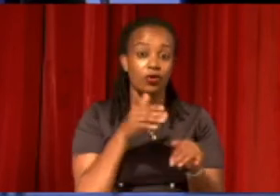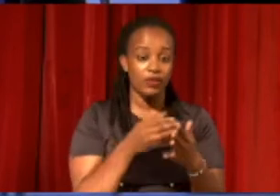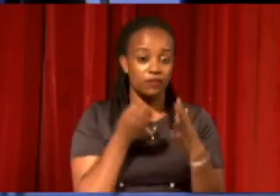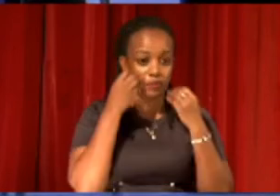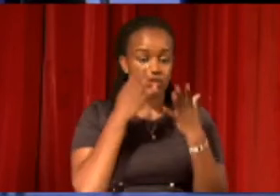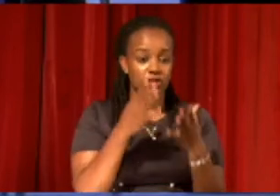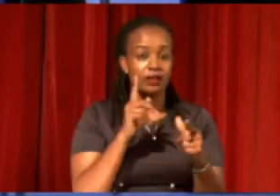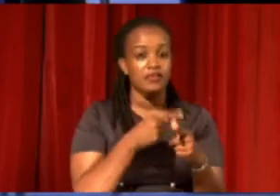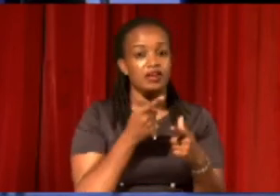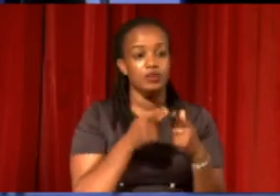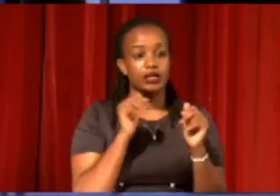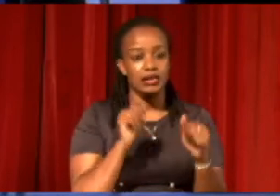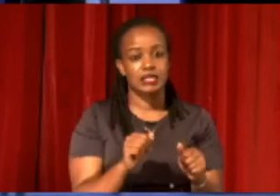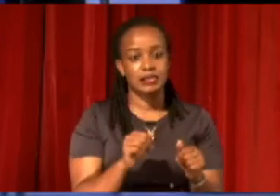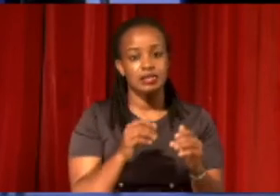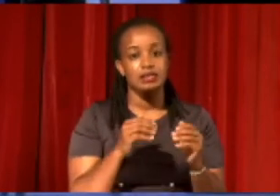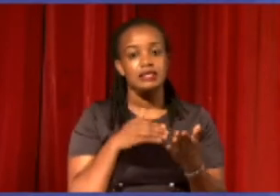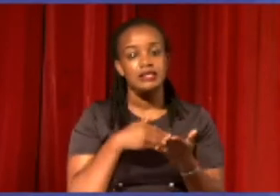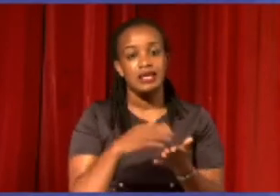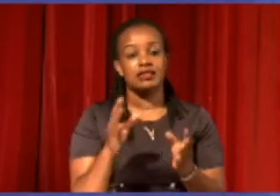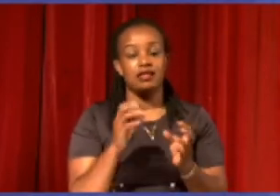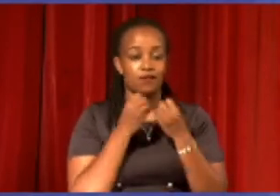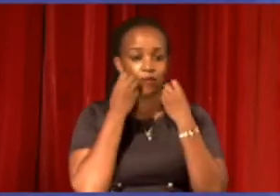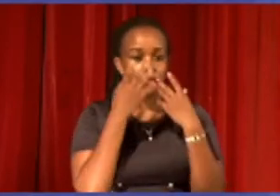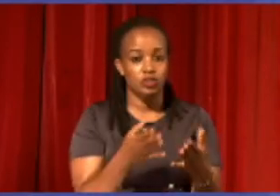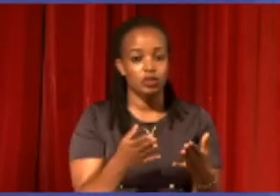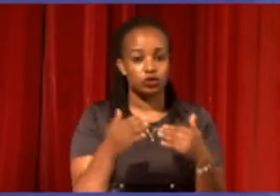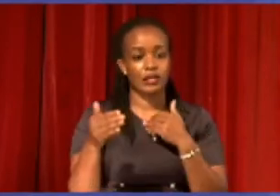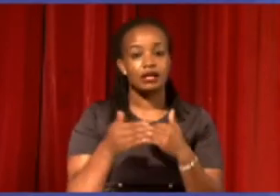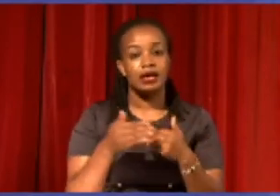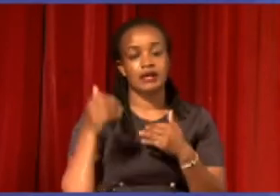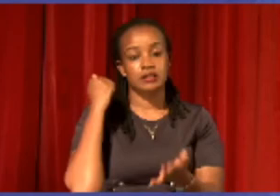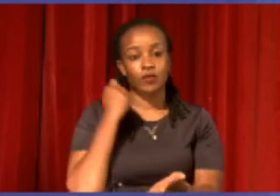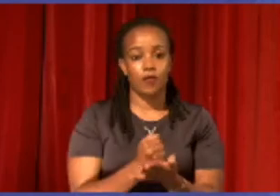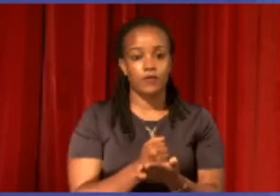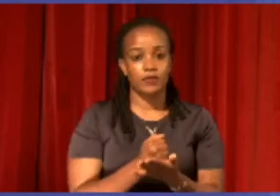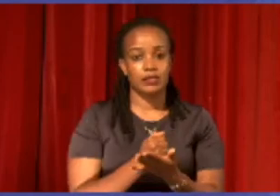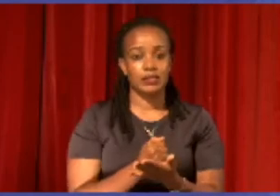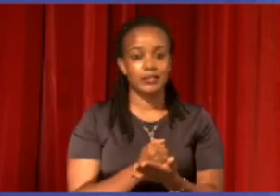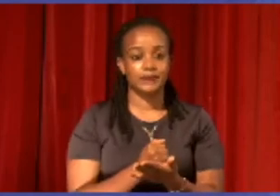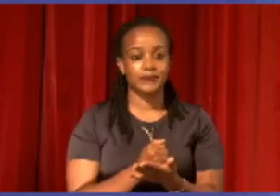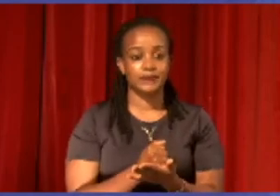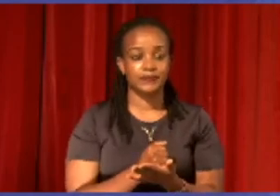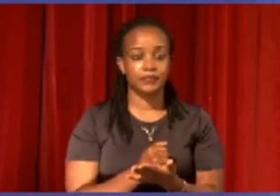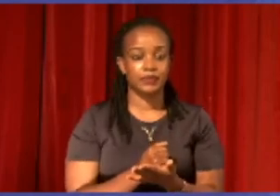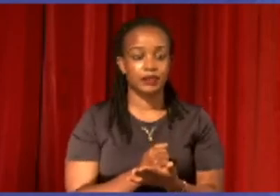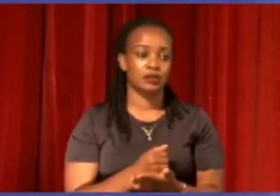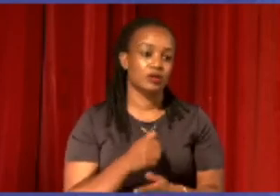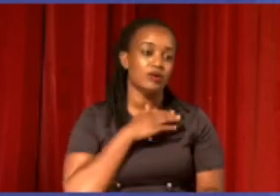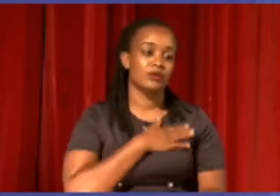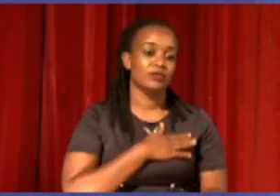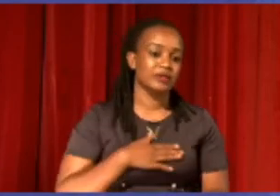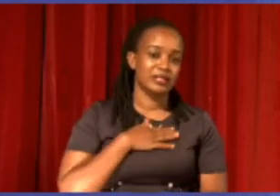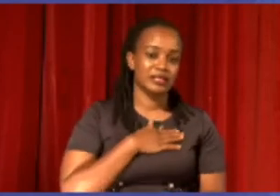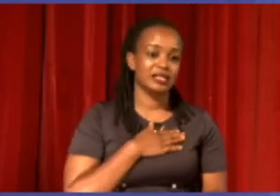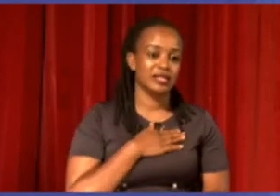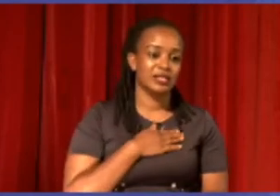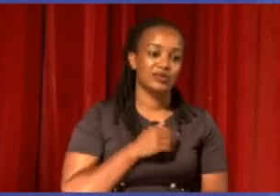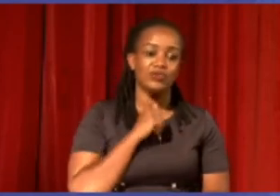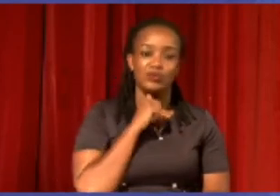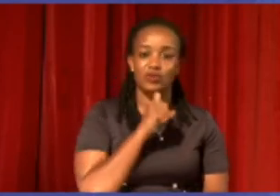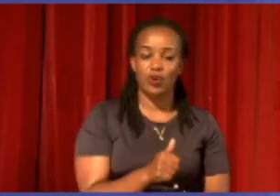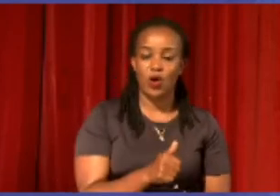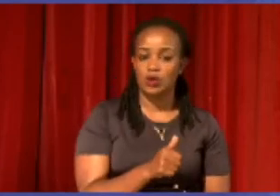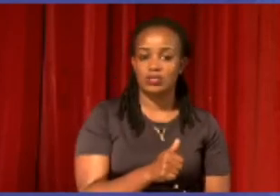can now send the information to the nearest office, government office next to you. So we, please don't hesitate to send us those